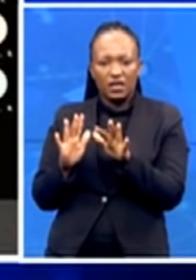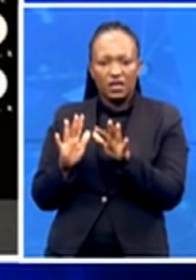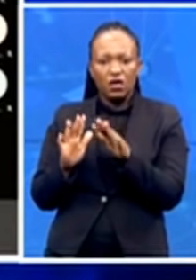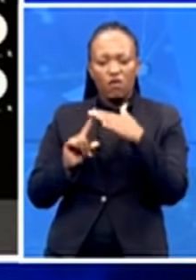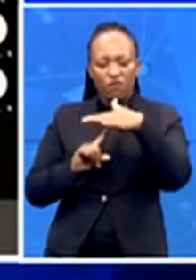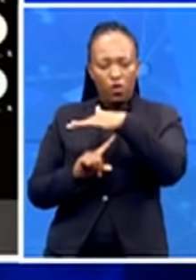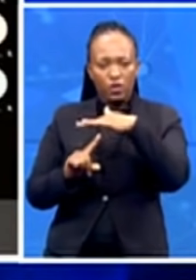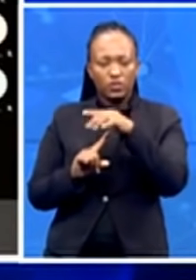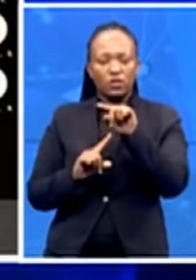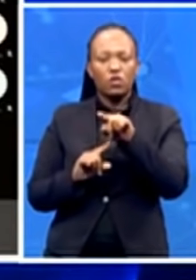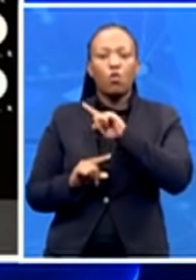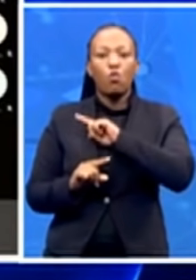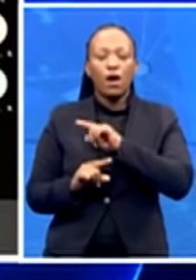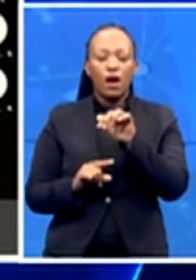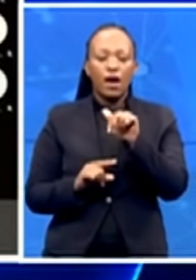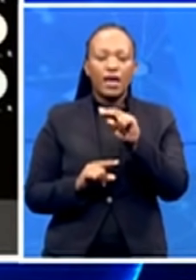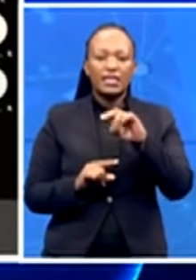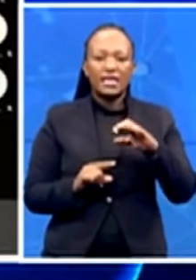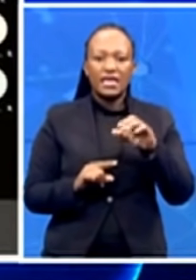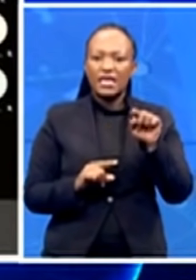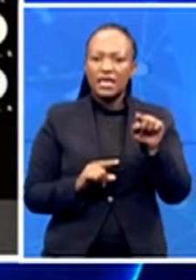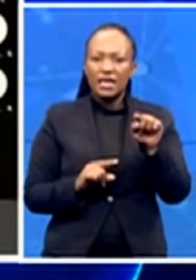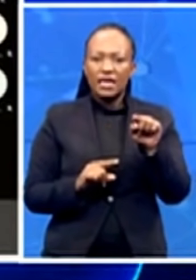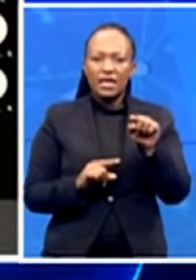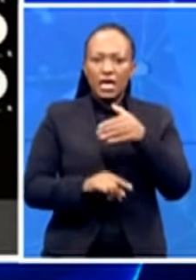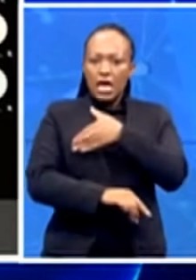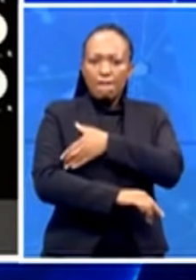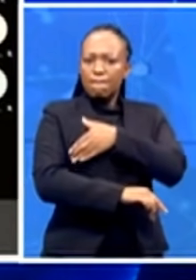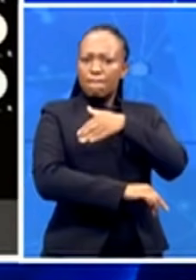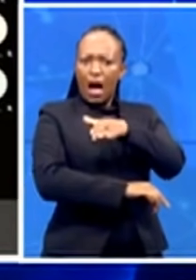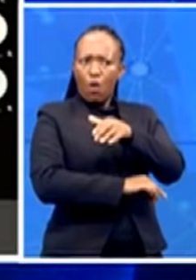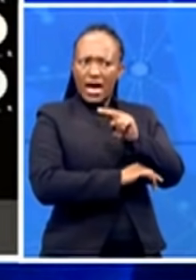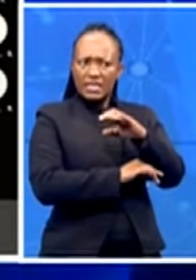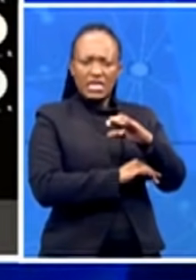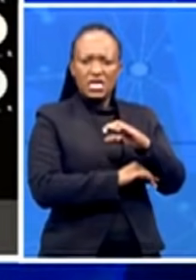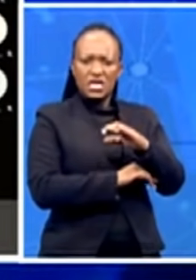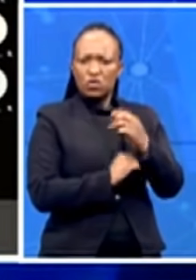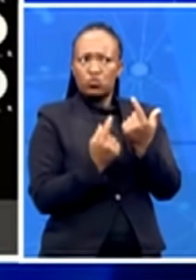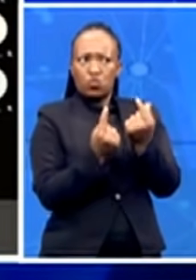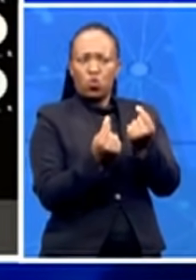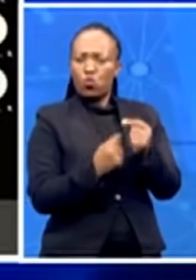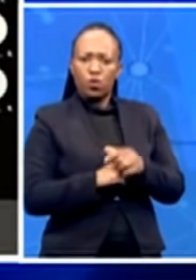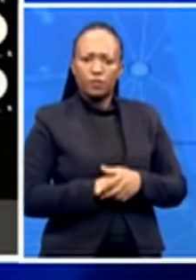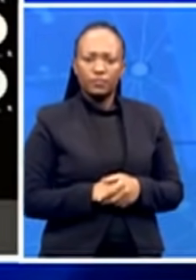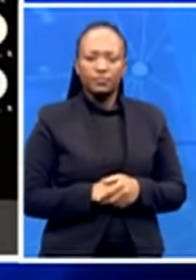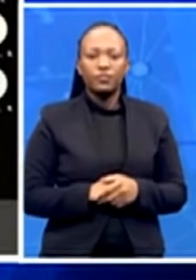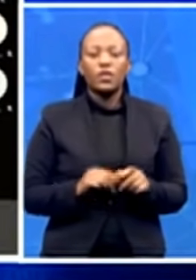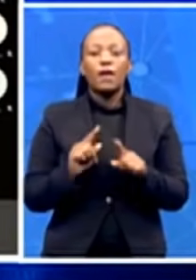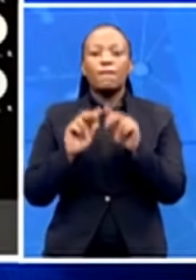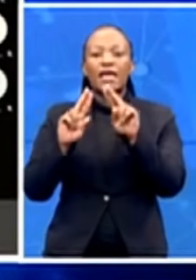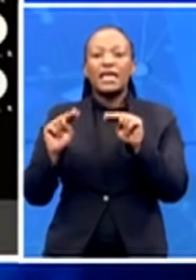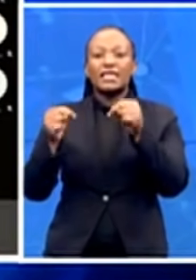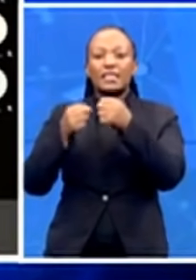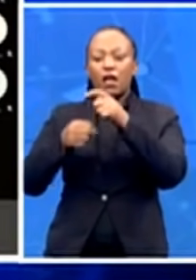not empowered to do so. From a reading of the National Conference resolutions, it is apparent that they